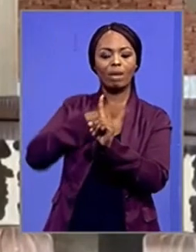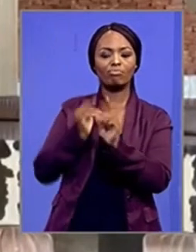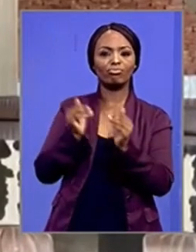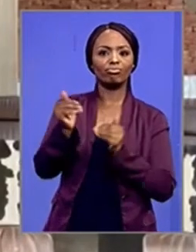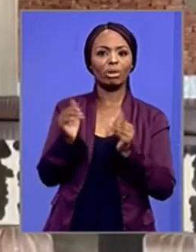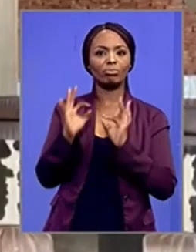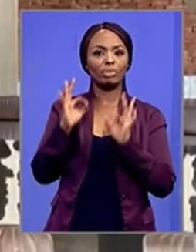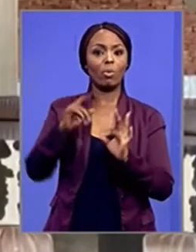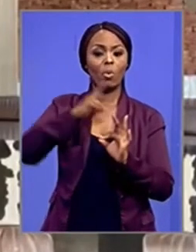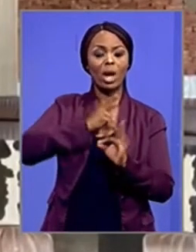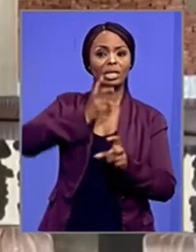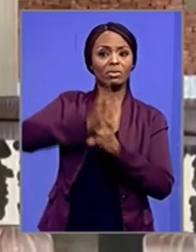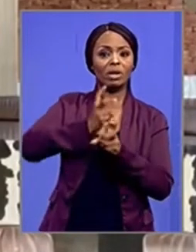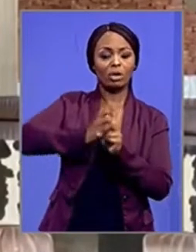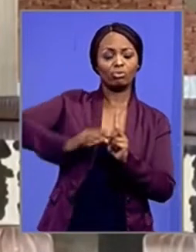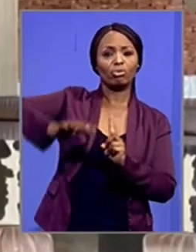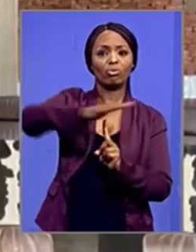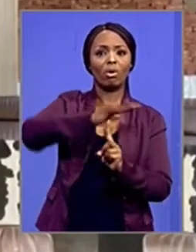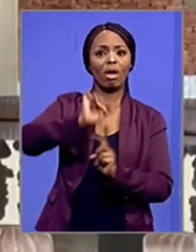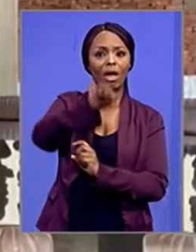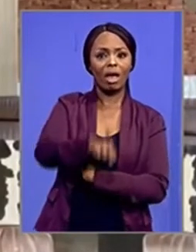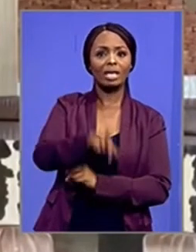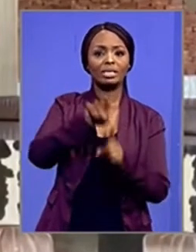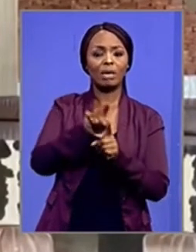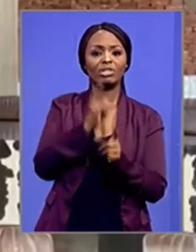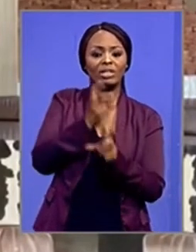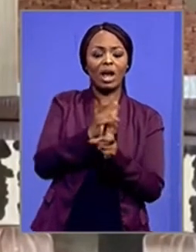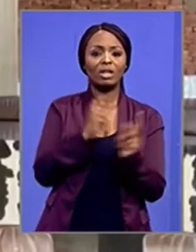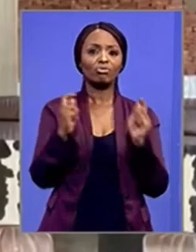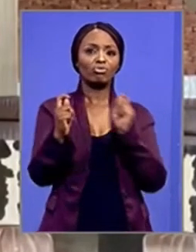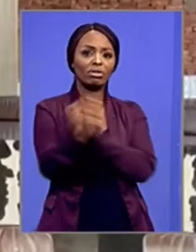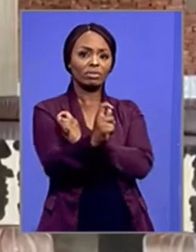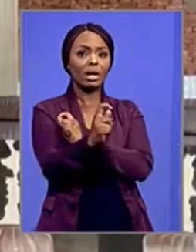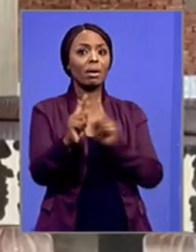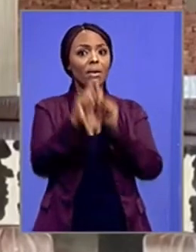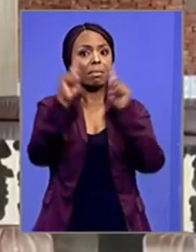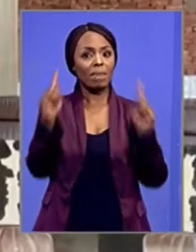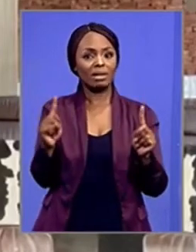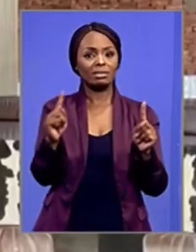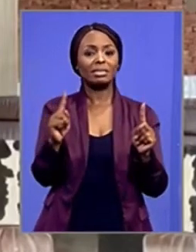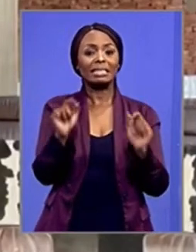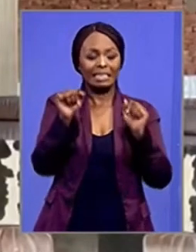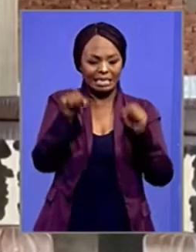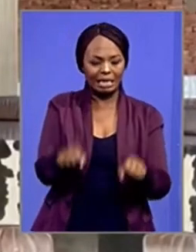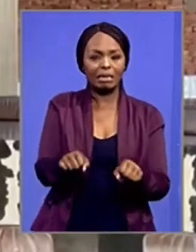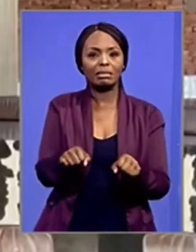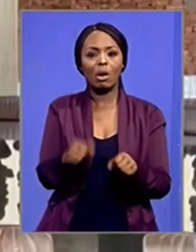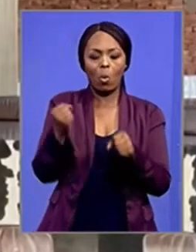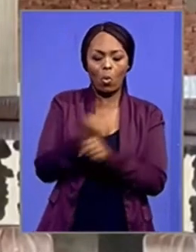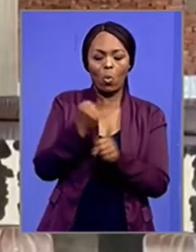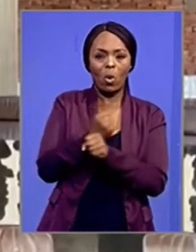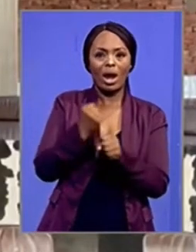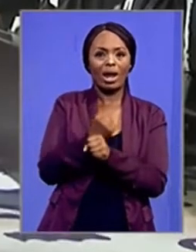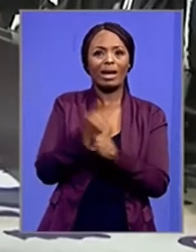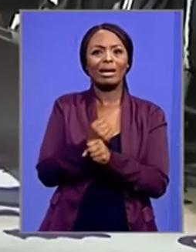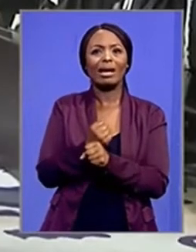transition as well as they have done under the trying circumstances of